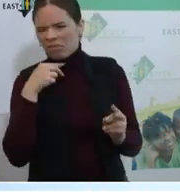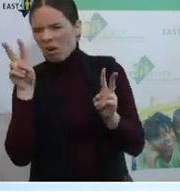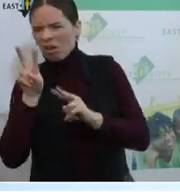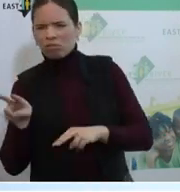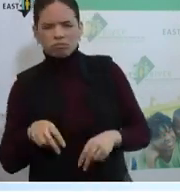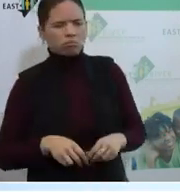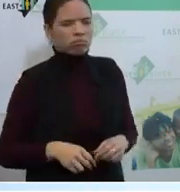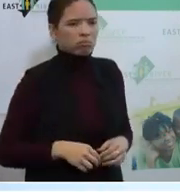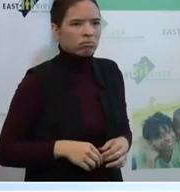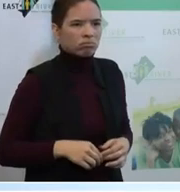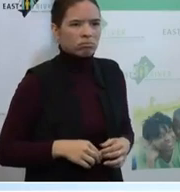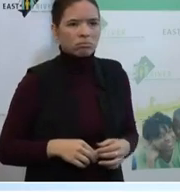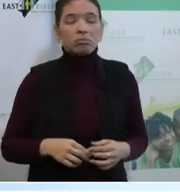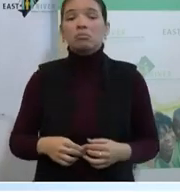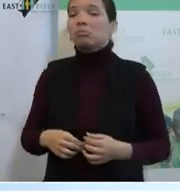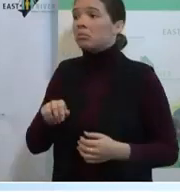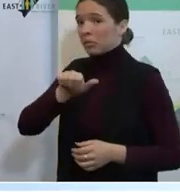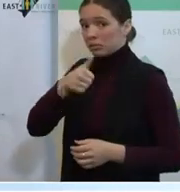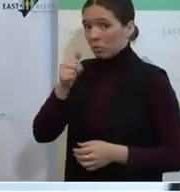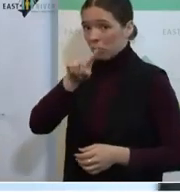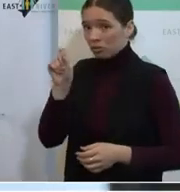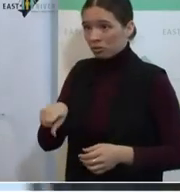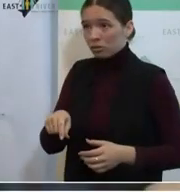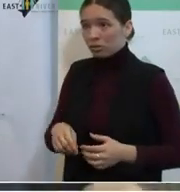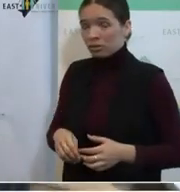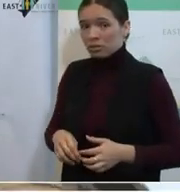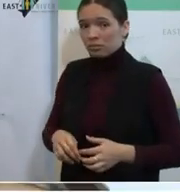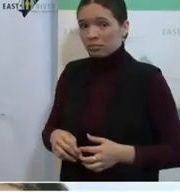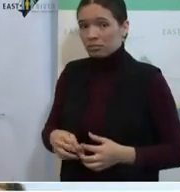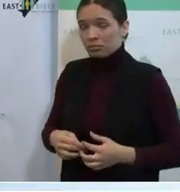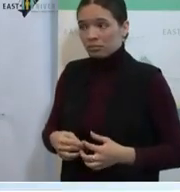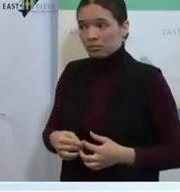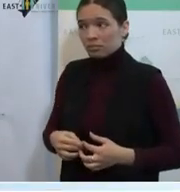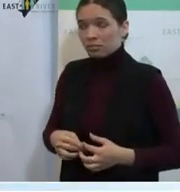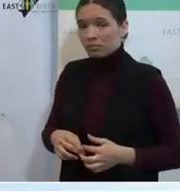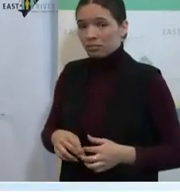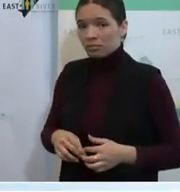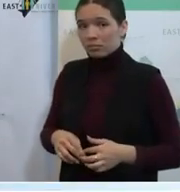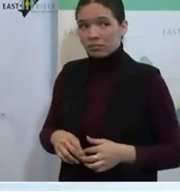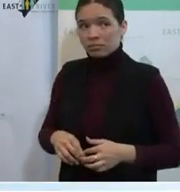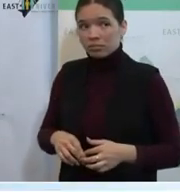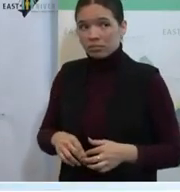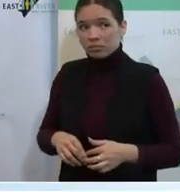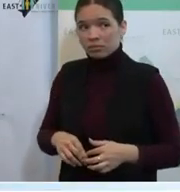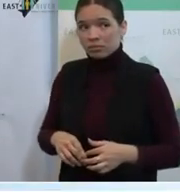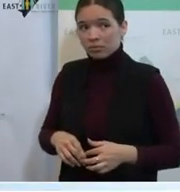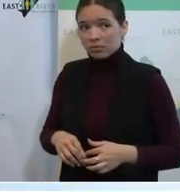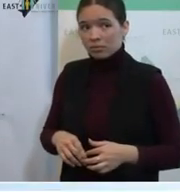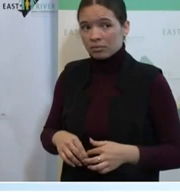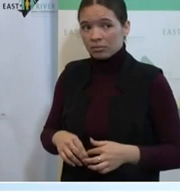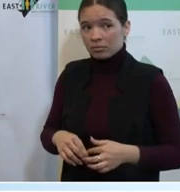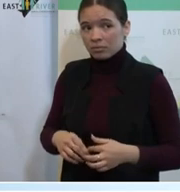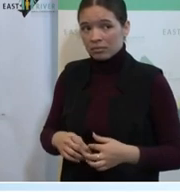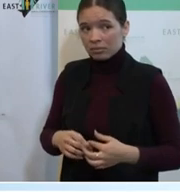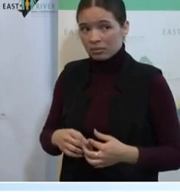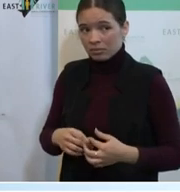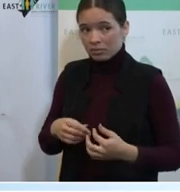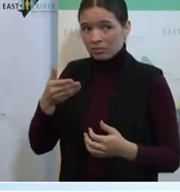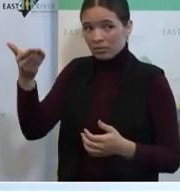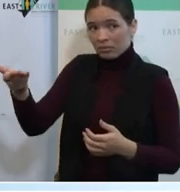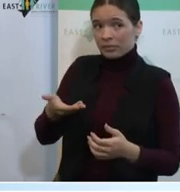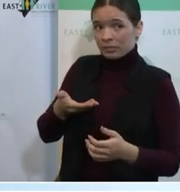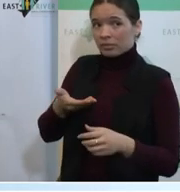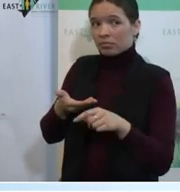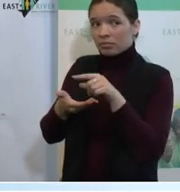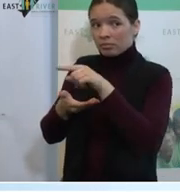Yes, ma'am. I'm great. Do you ever get invitations to come out to our centers? Yes. Centers? Which one?